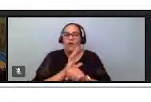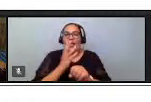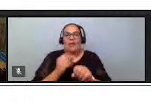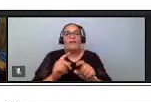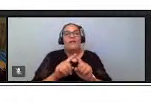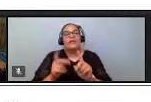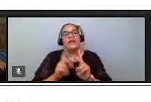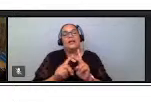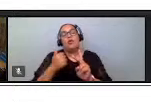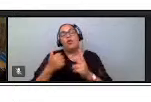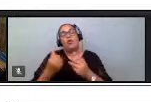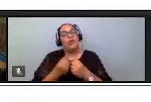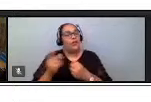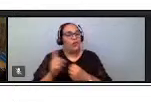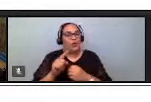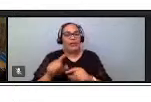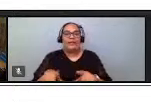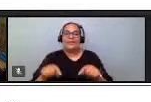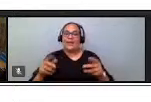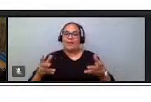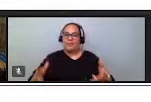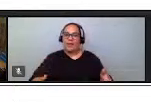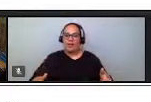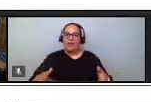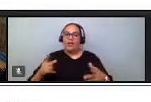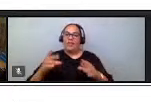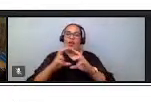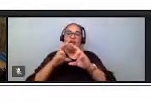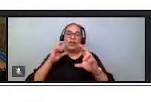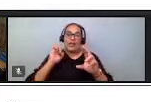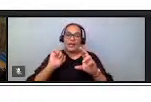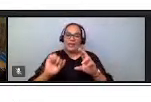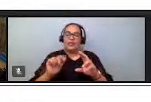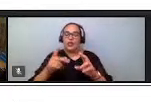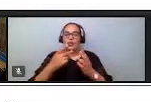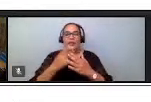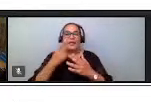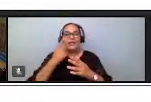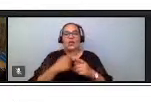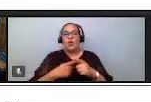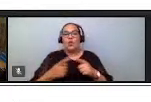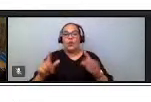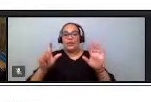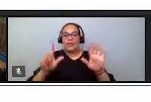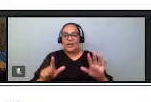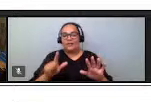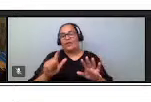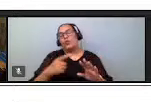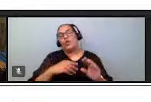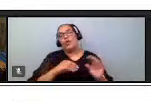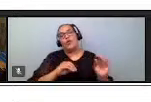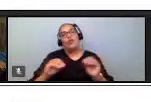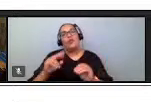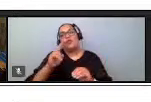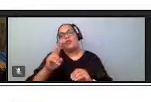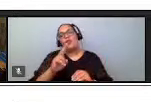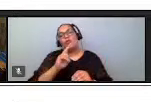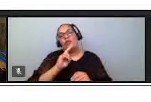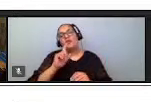well and as said the good thing is this is cap on actual containers you can see in week seven we actually moved